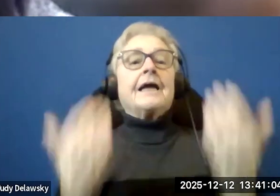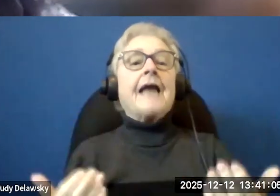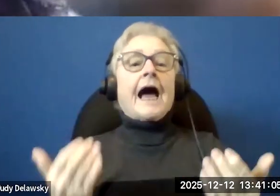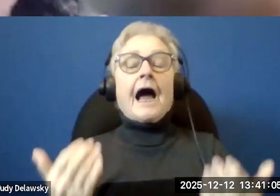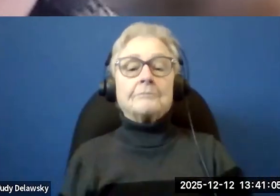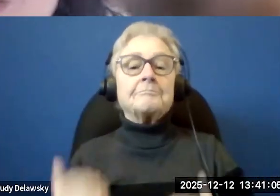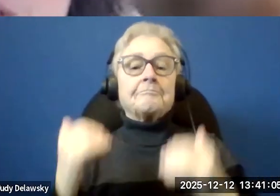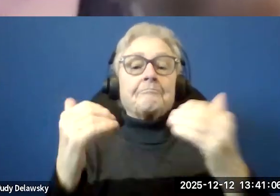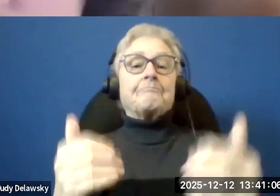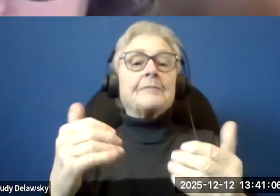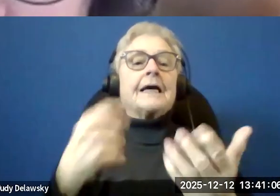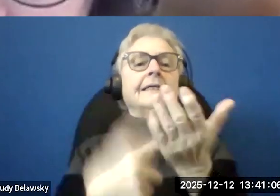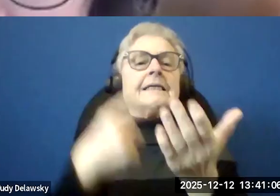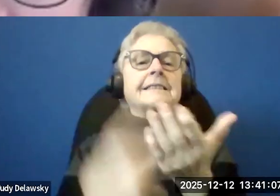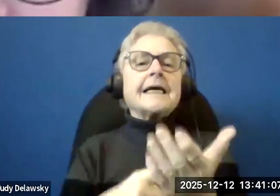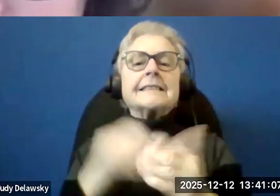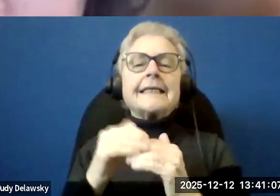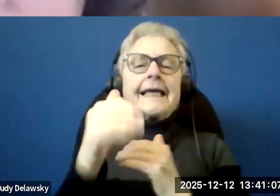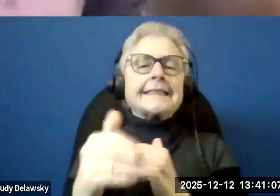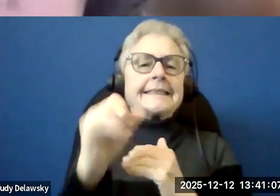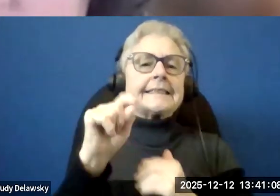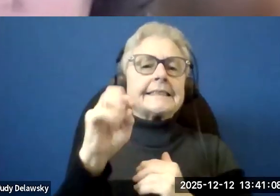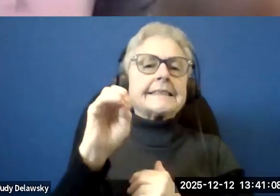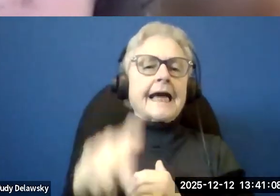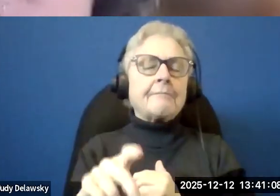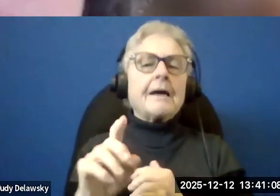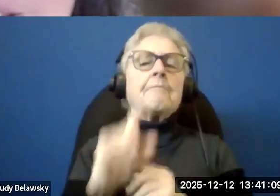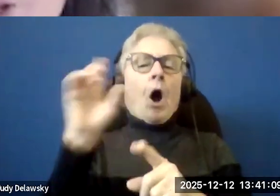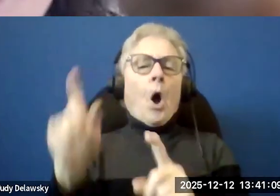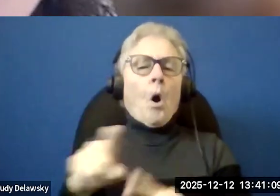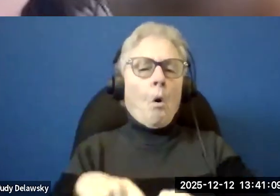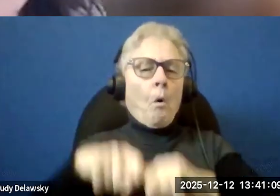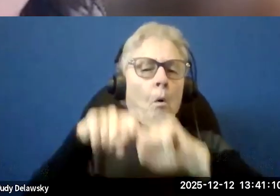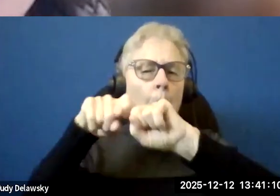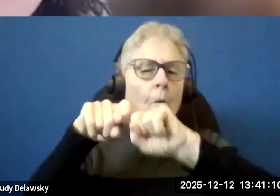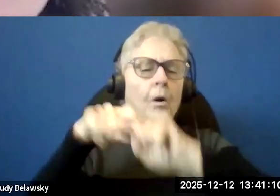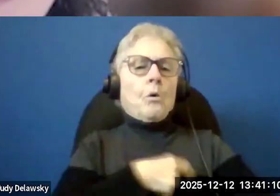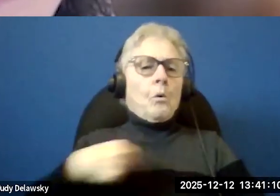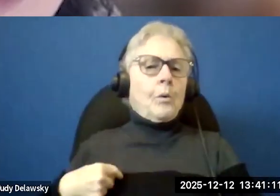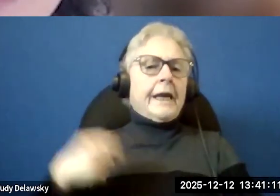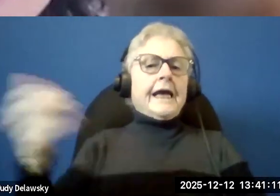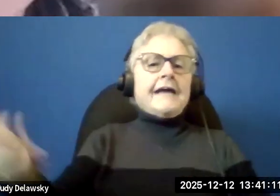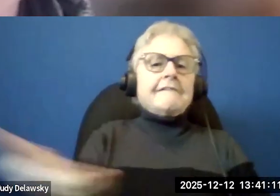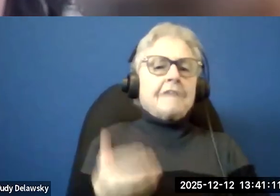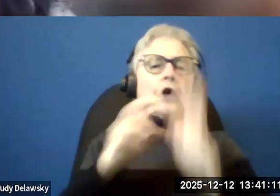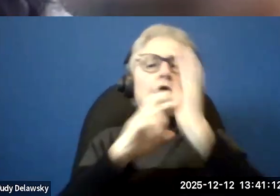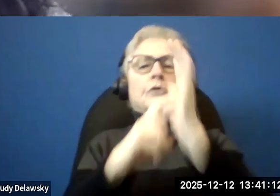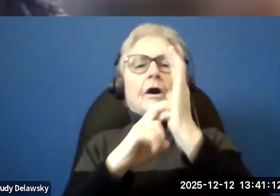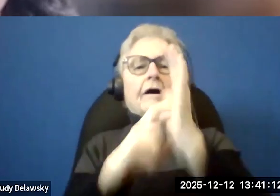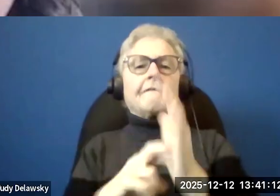next steps. But actually, just before I do that, we also had invited a representative of Via